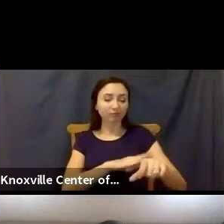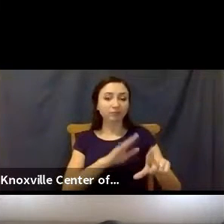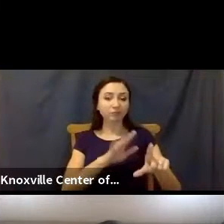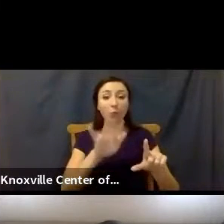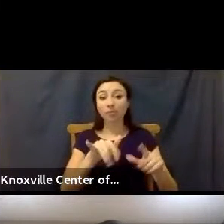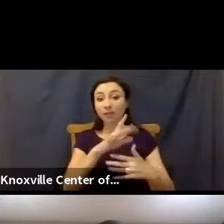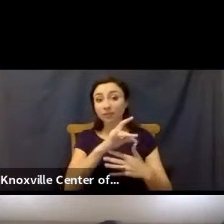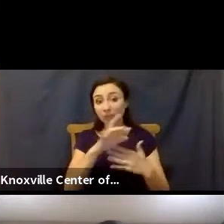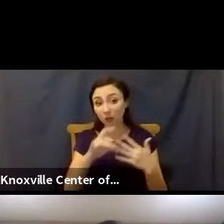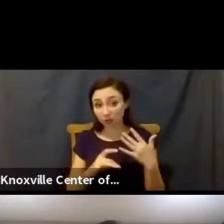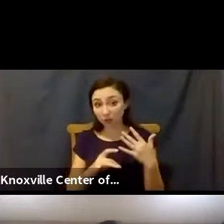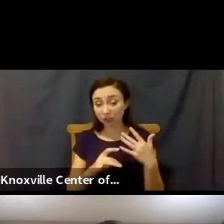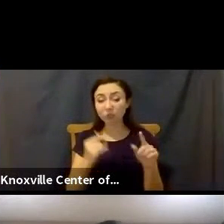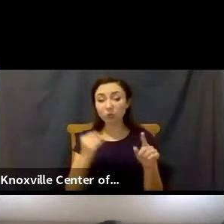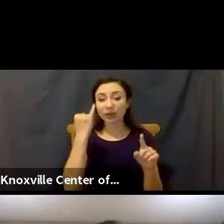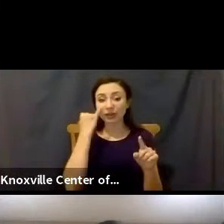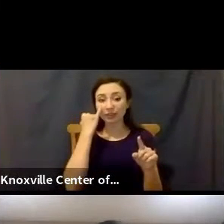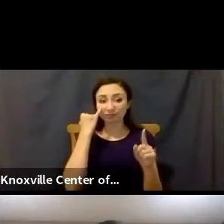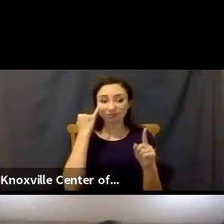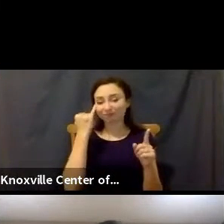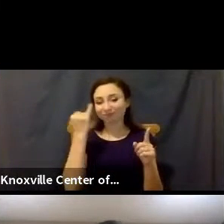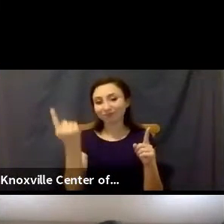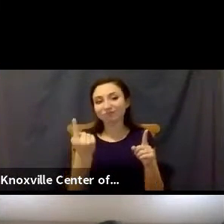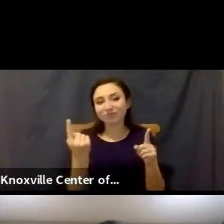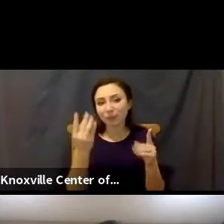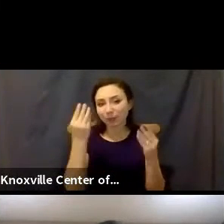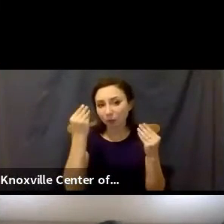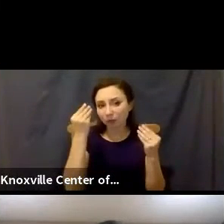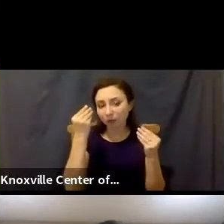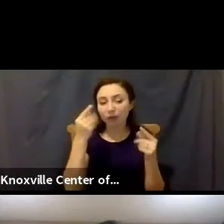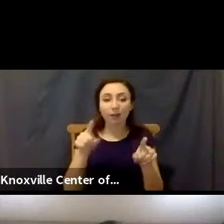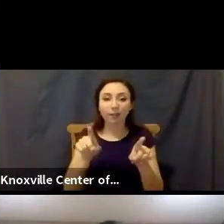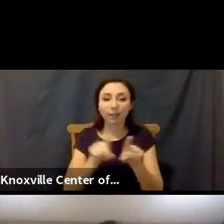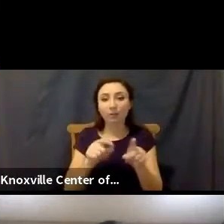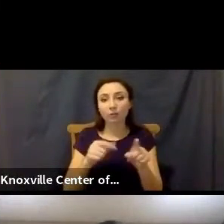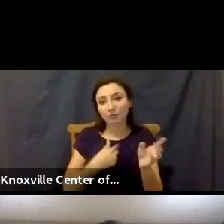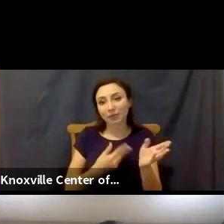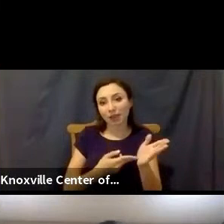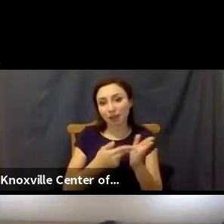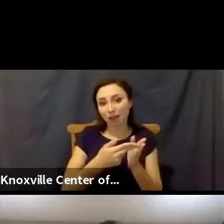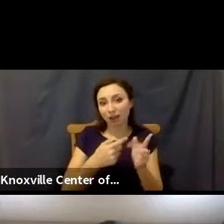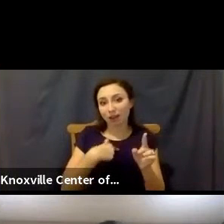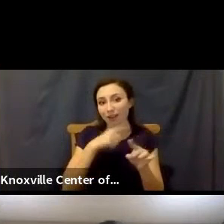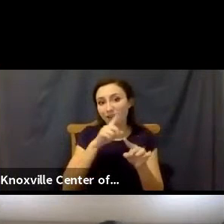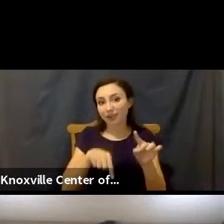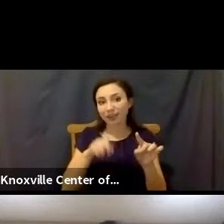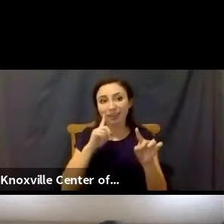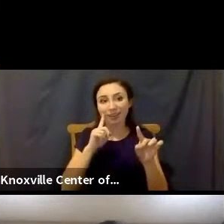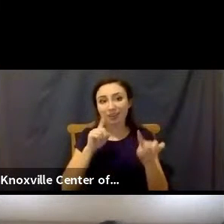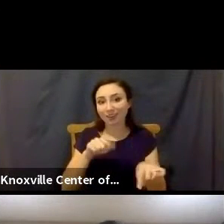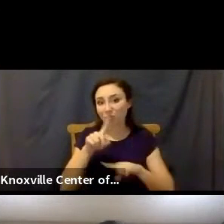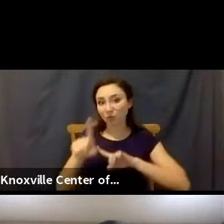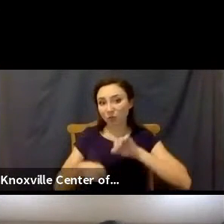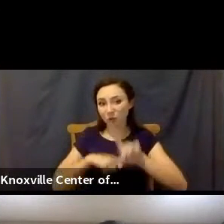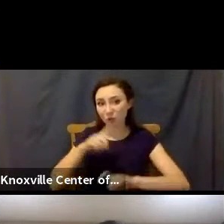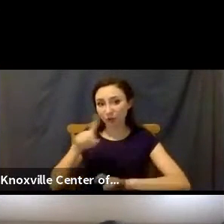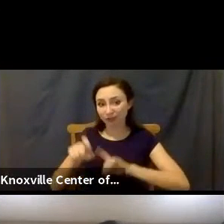So, that's something to think about. And I'll be honest, I can't answer any of these questions about